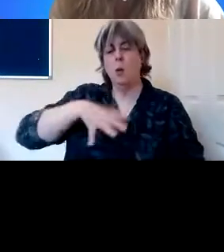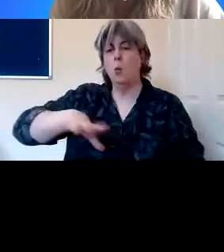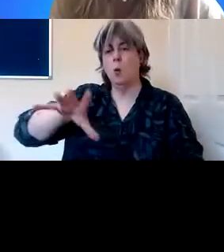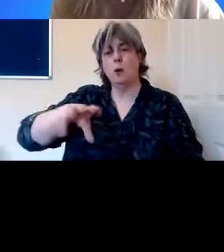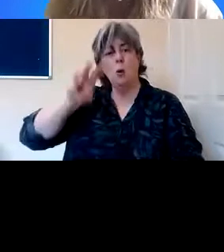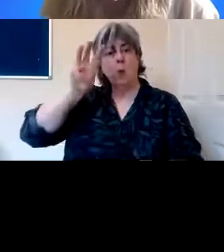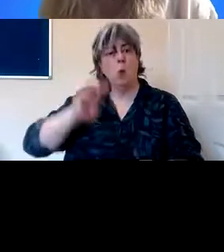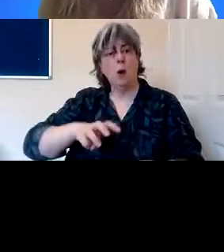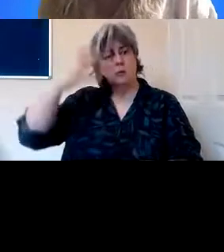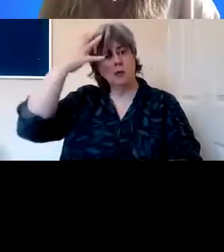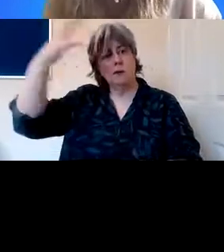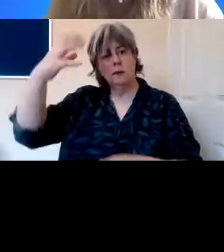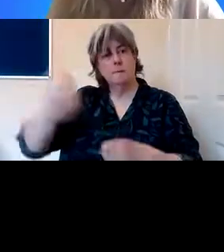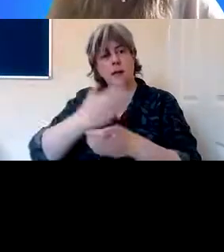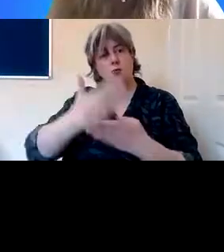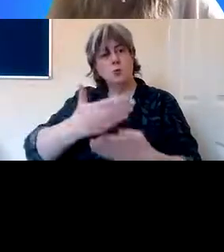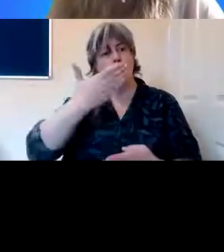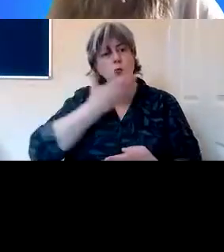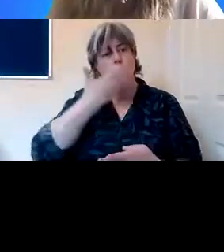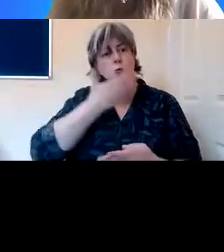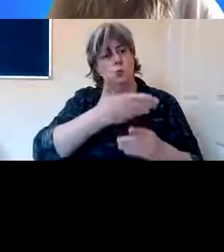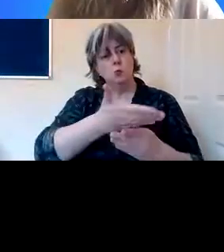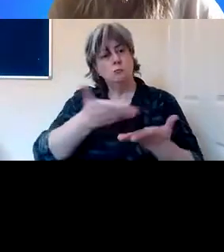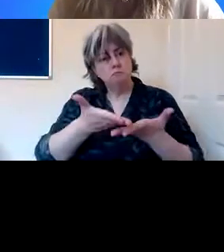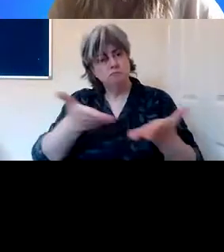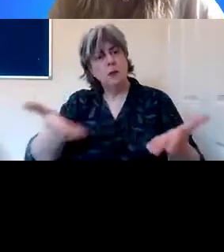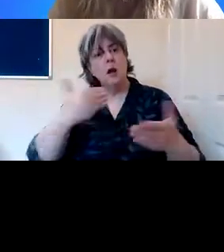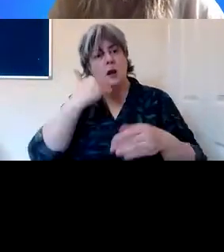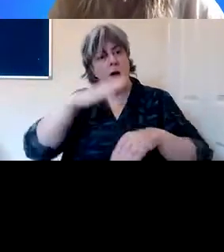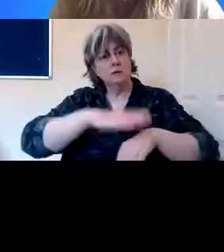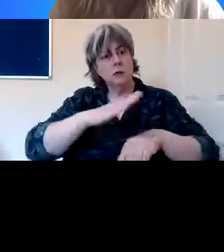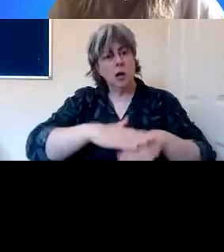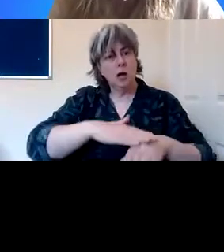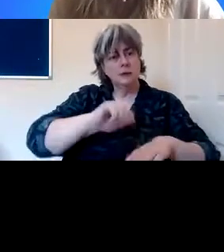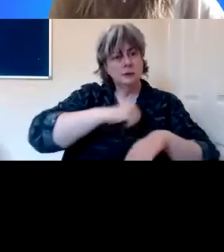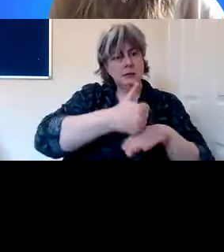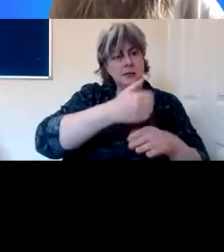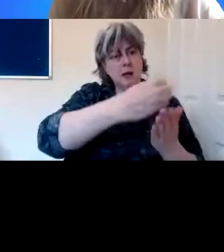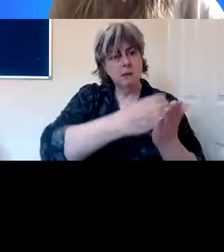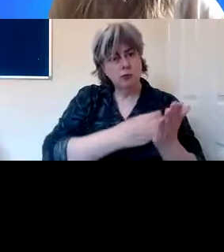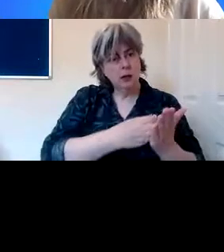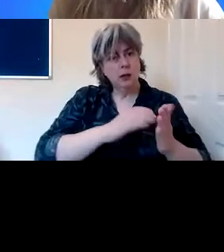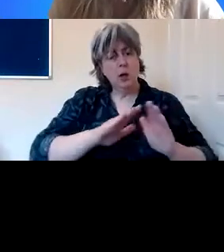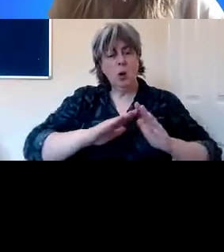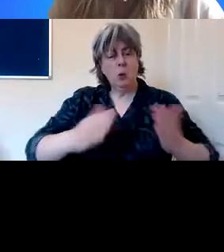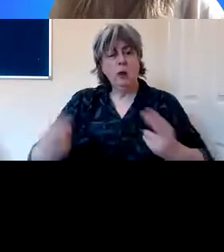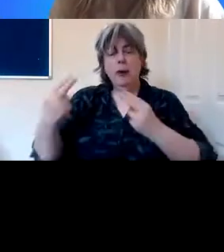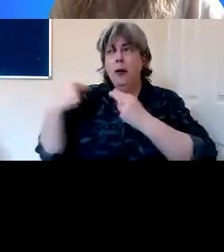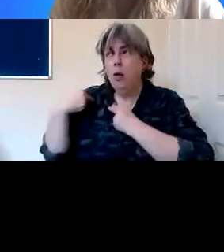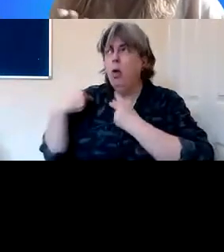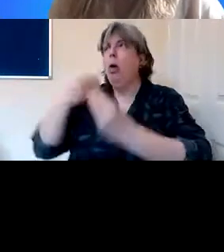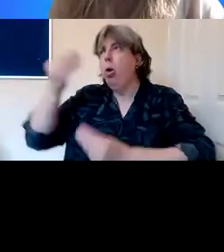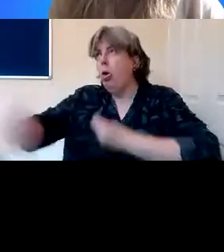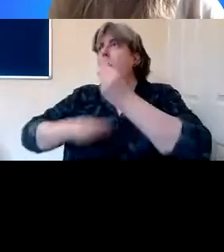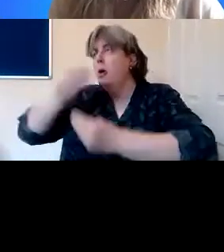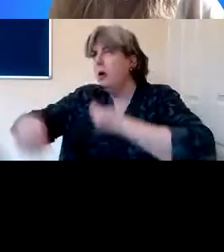have the time they need to drive the new curriculum without accountability measures that will,